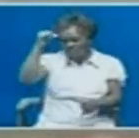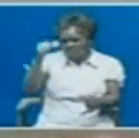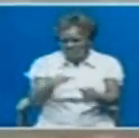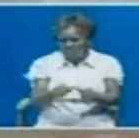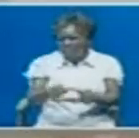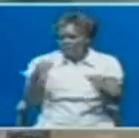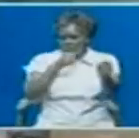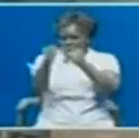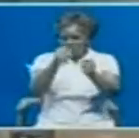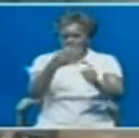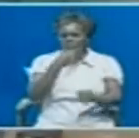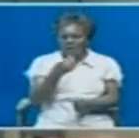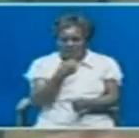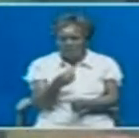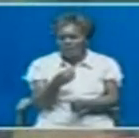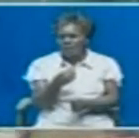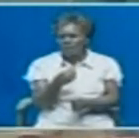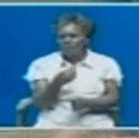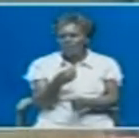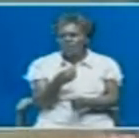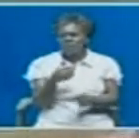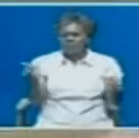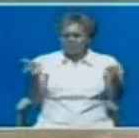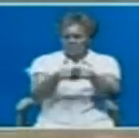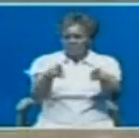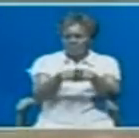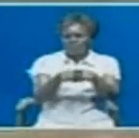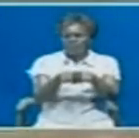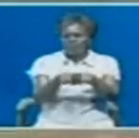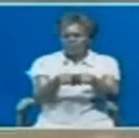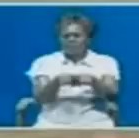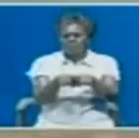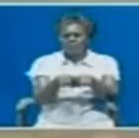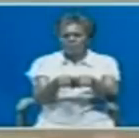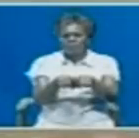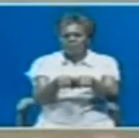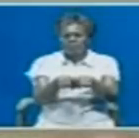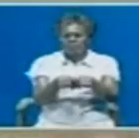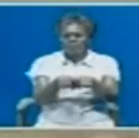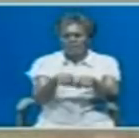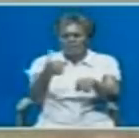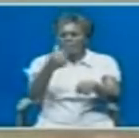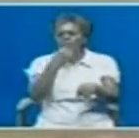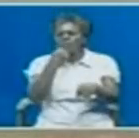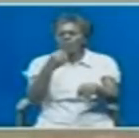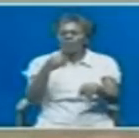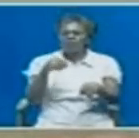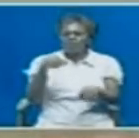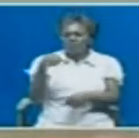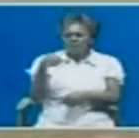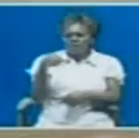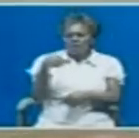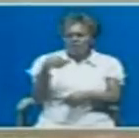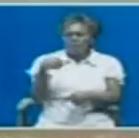Yeah. The problem Waraungi yes, Tiger. Yes, Tiger. Also, bad shape. Waraungi Tiger. Roster Tomoya.